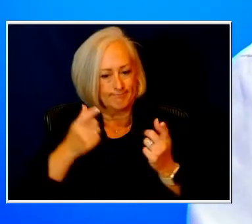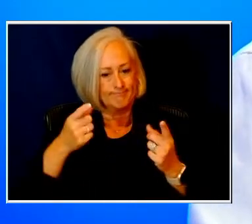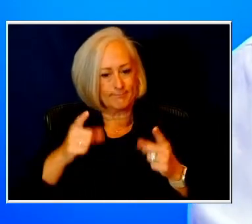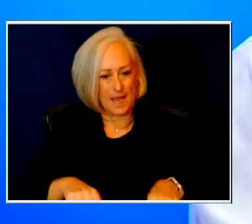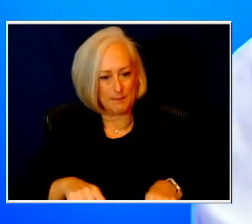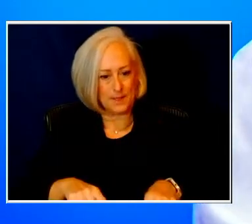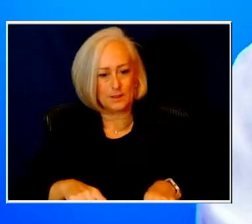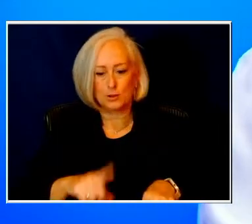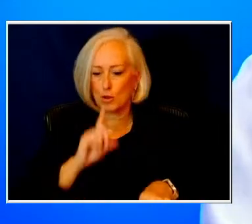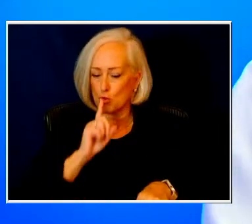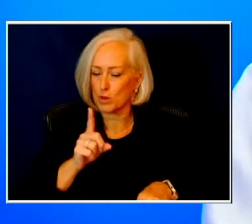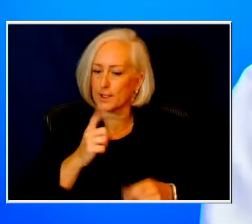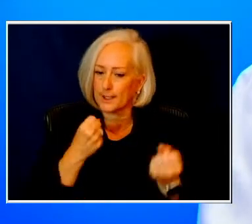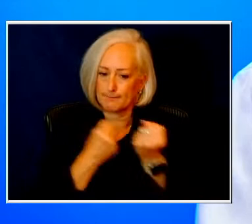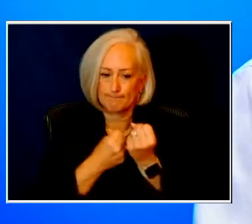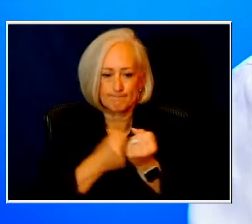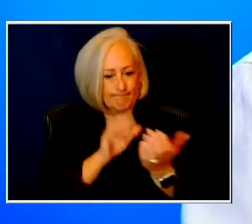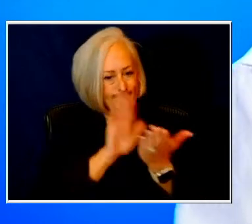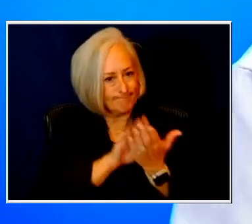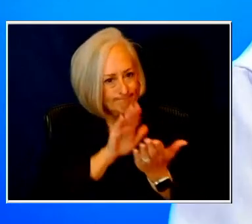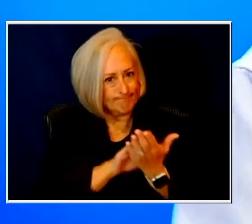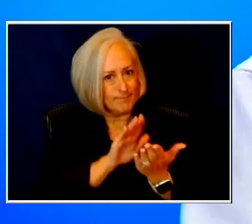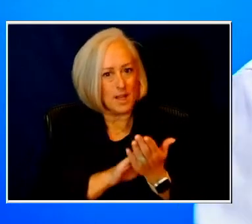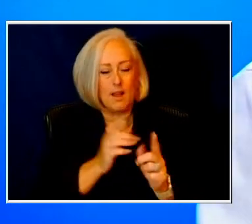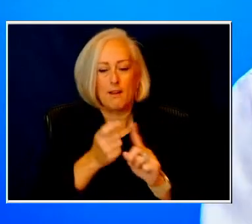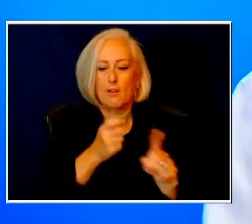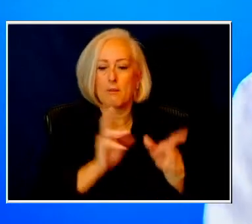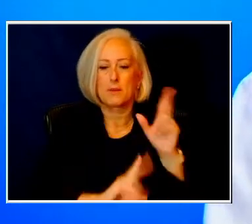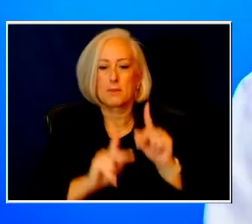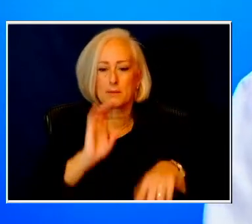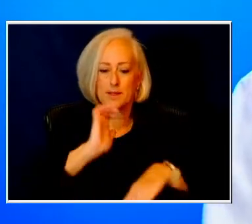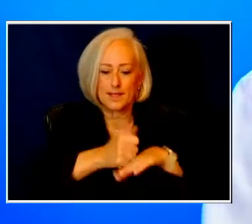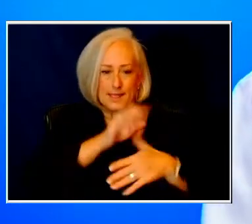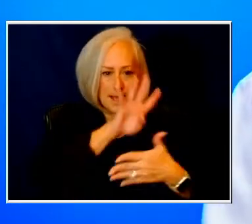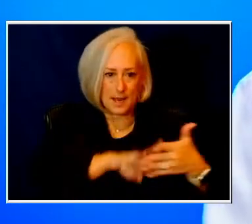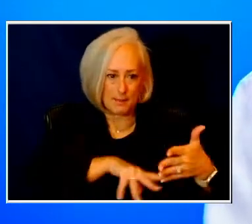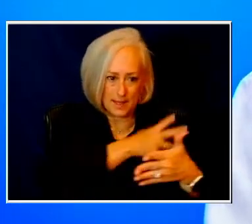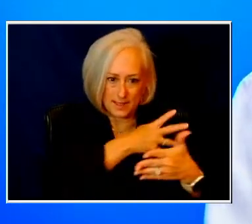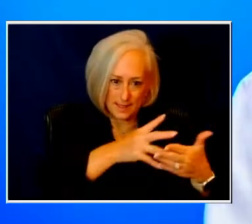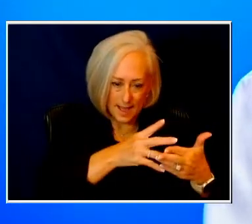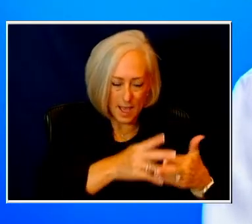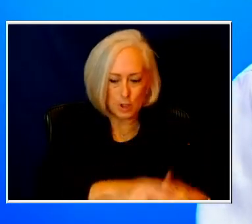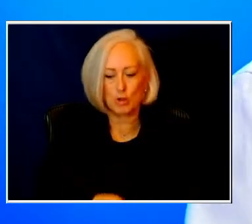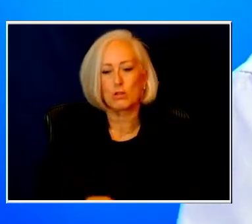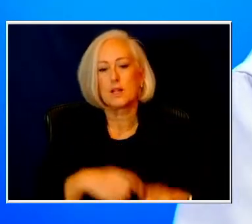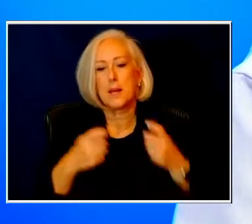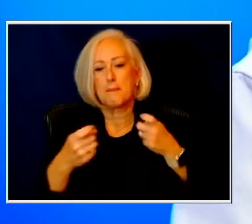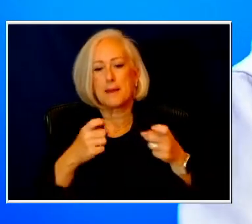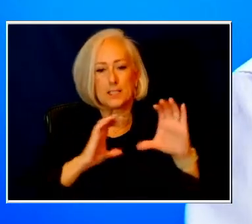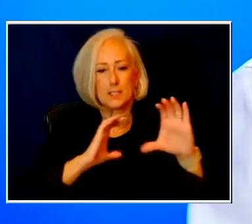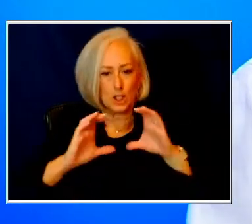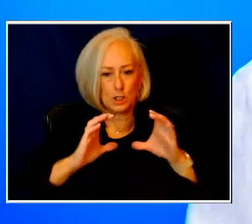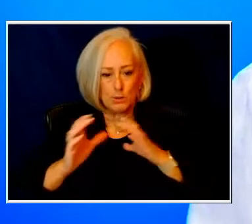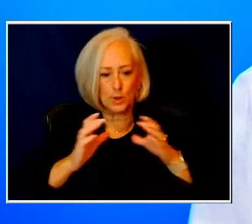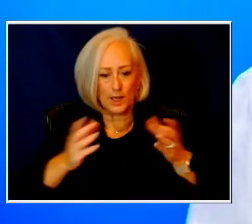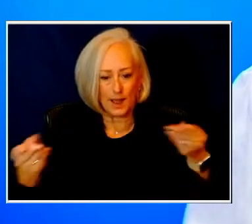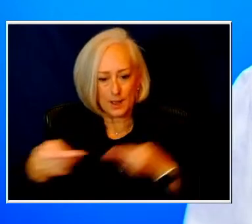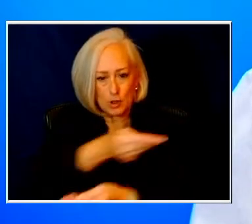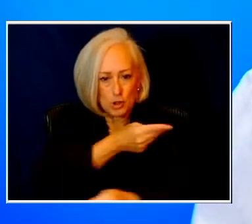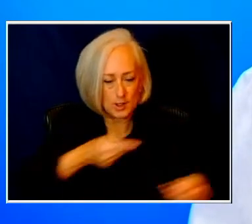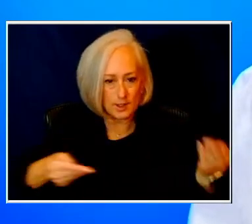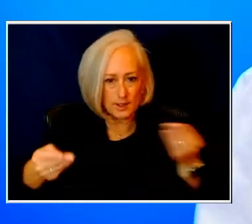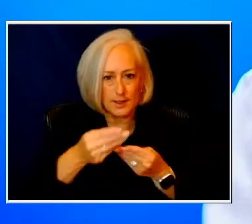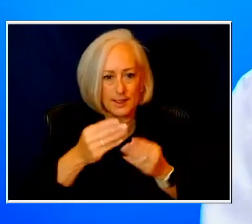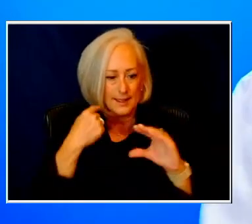folks, from schedulers to, handling all of the communication, the emails, moving the films